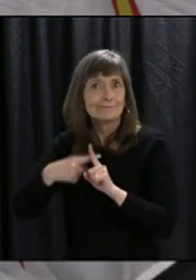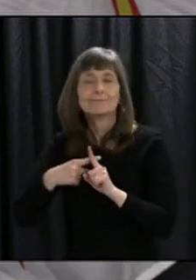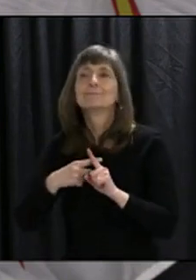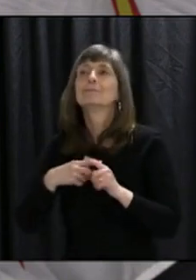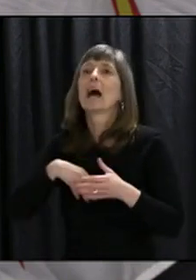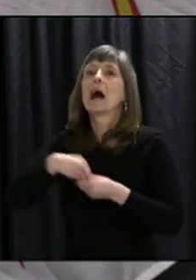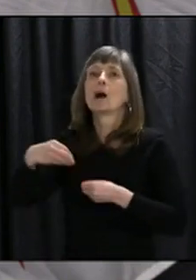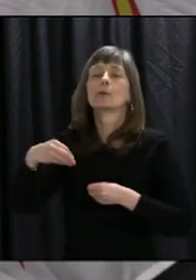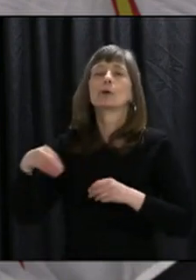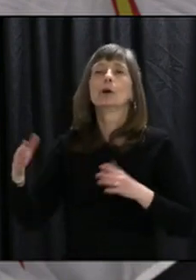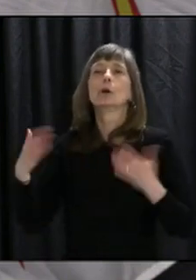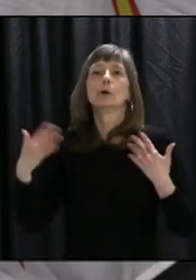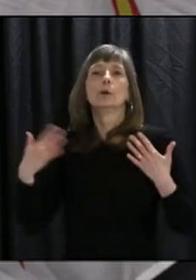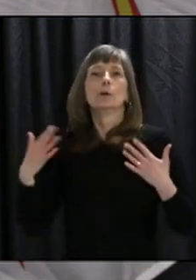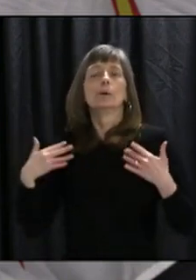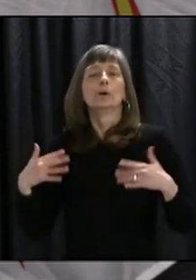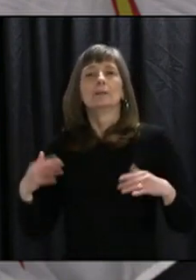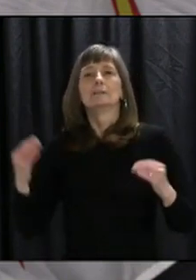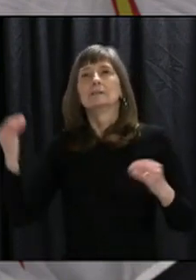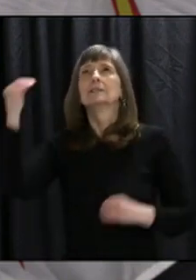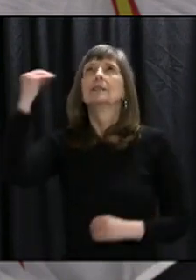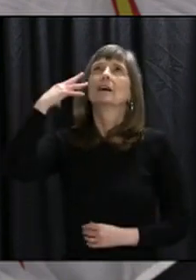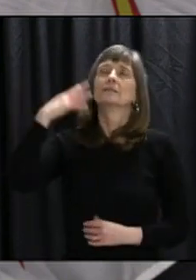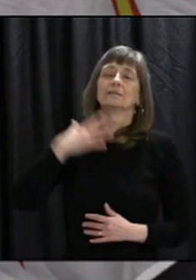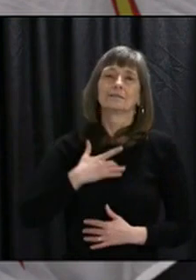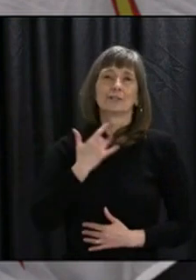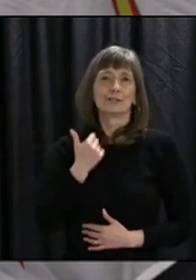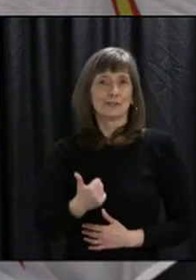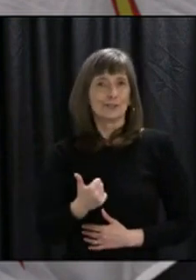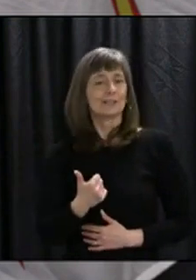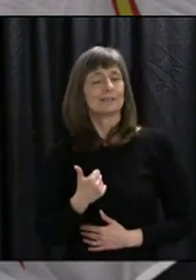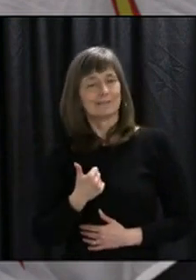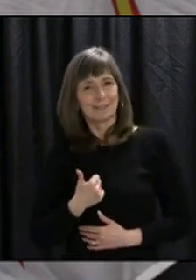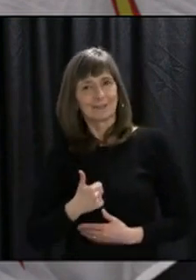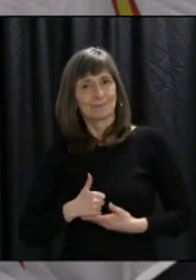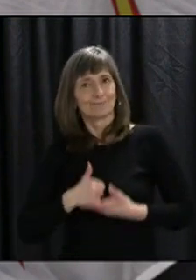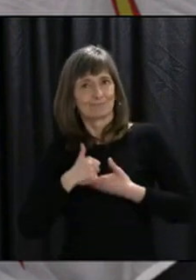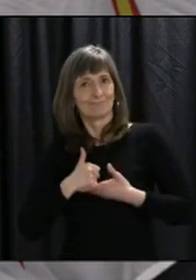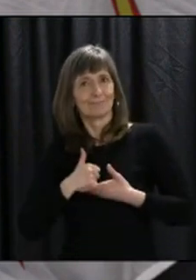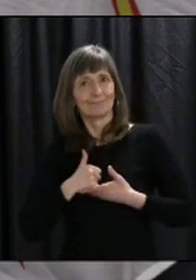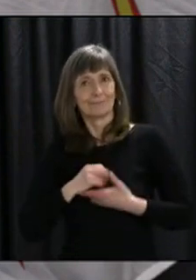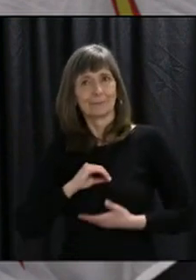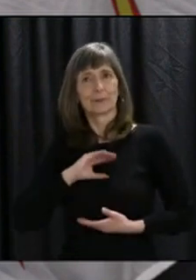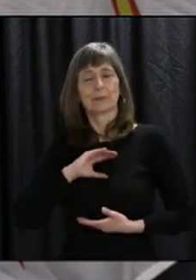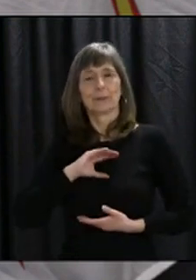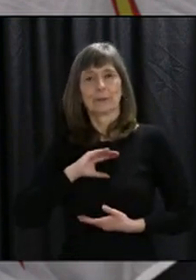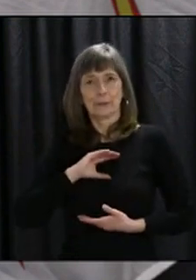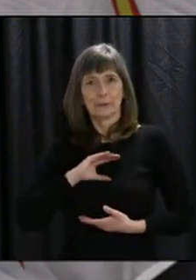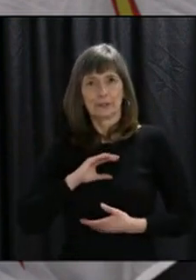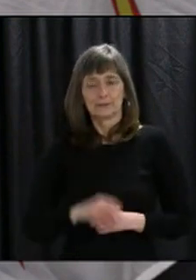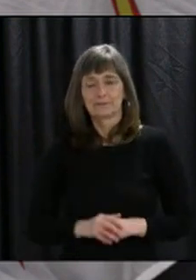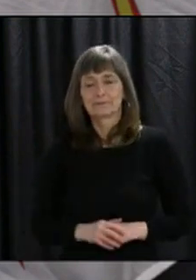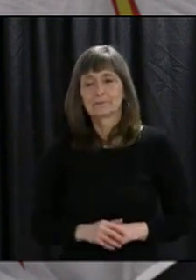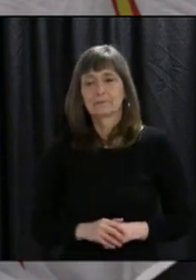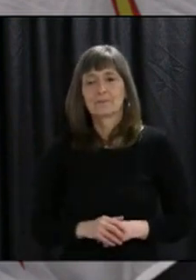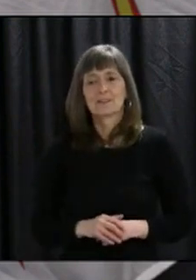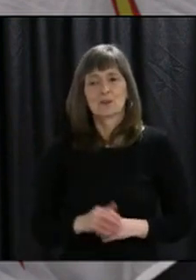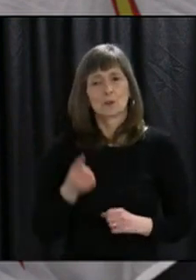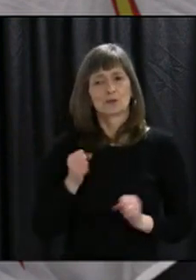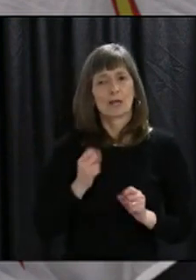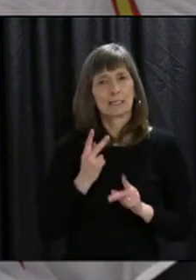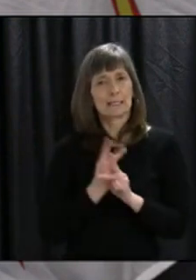important to be able to get out and feel the sunshine on your face and all of that. So we're trying to strike